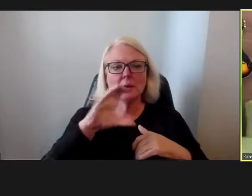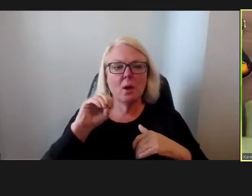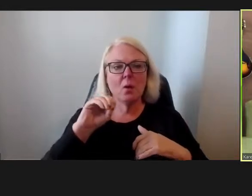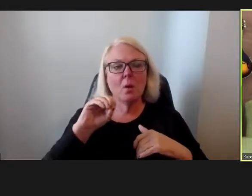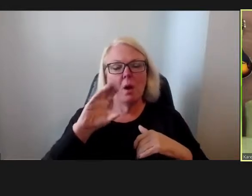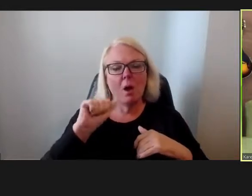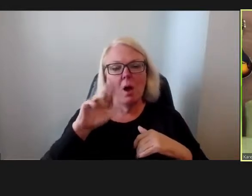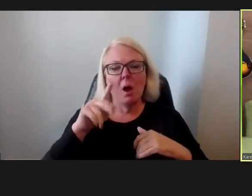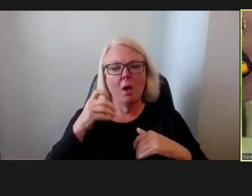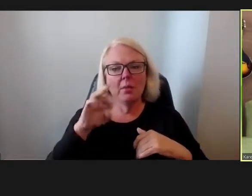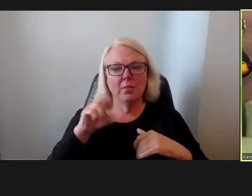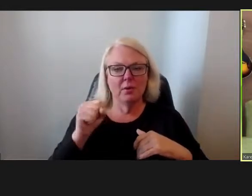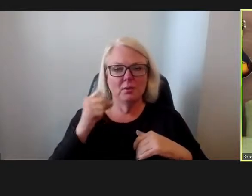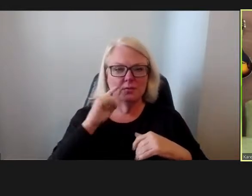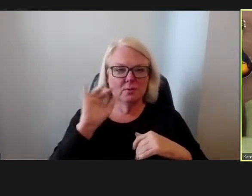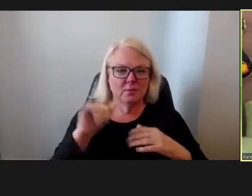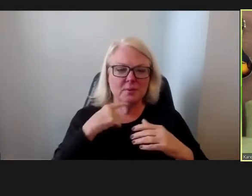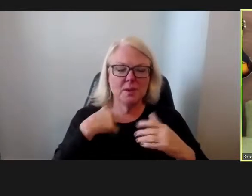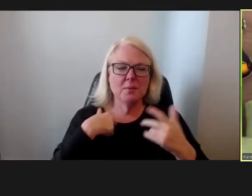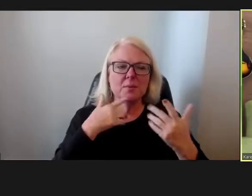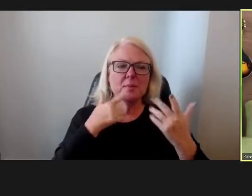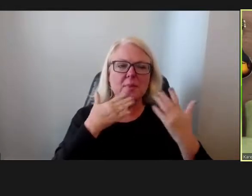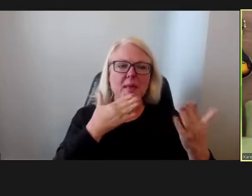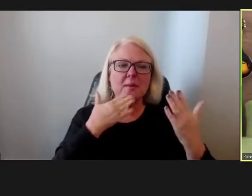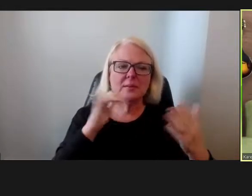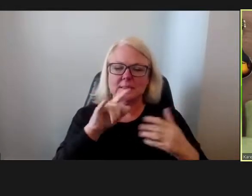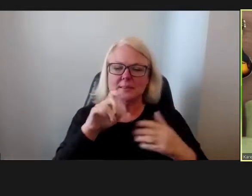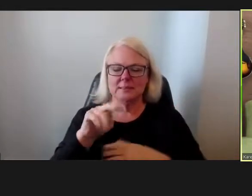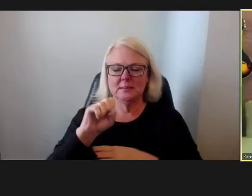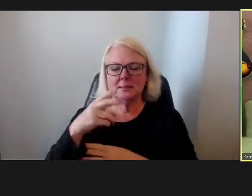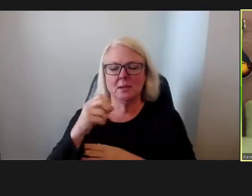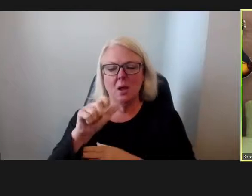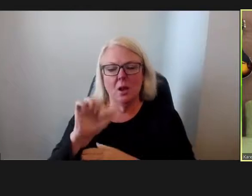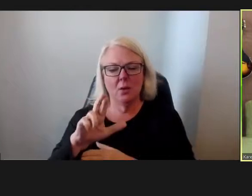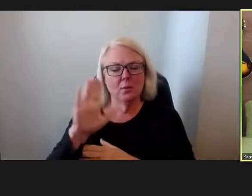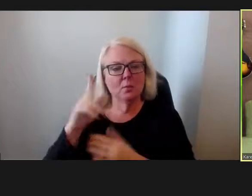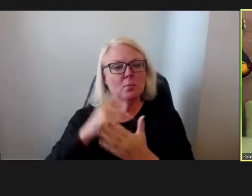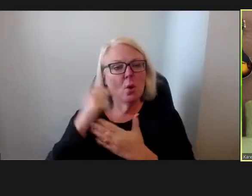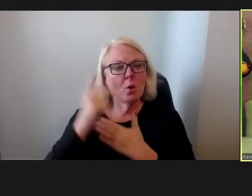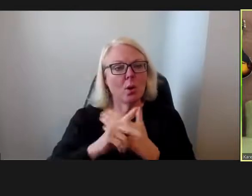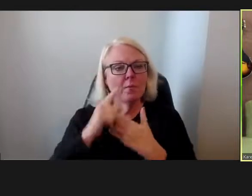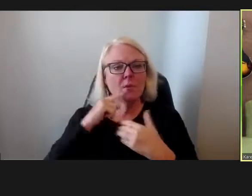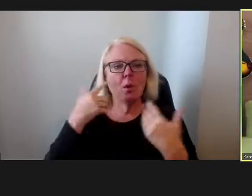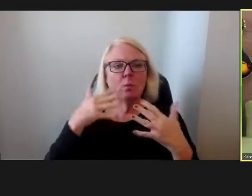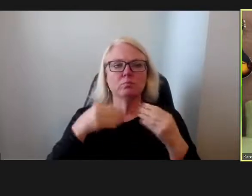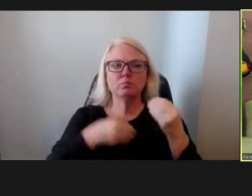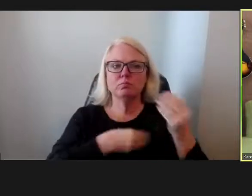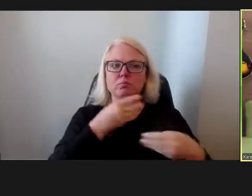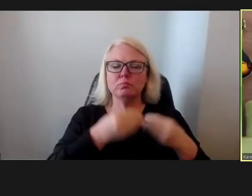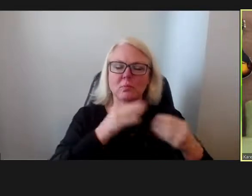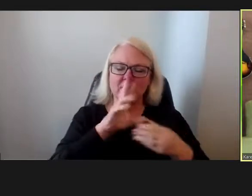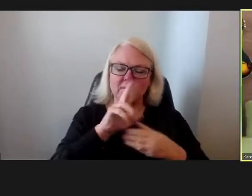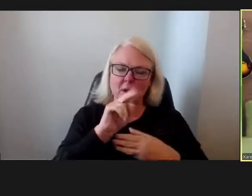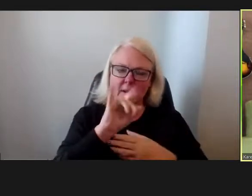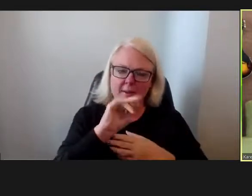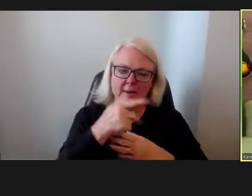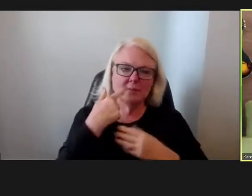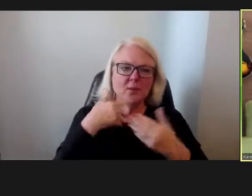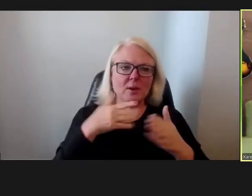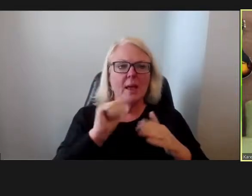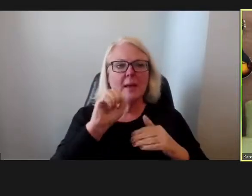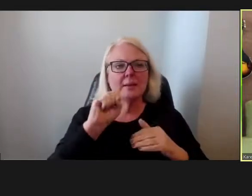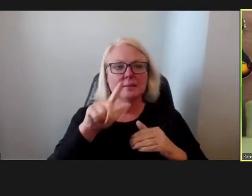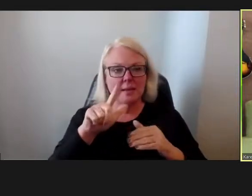Teaching, and I'm especially grateful to the Citizen Scholars Program for their incredibly generous funding, which enabled us to ensure ASL